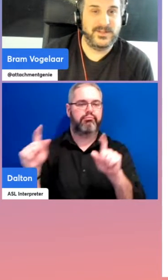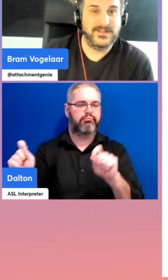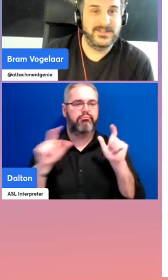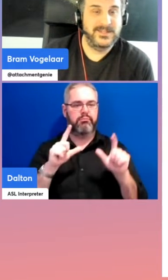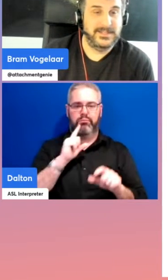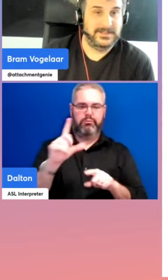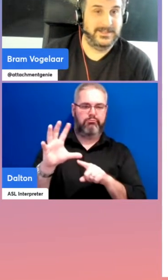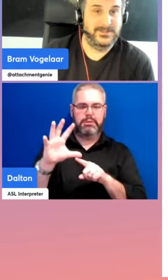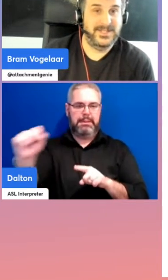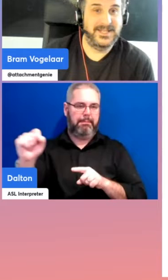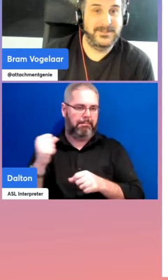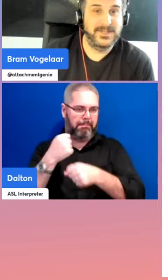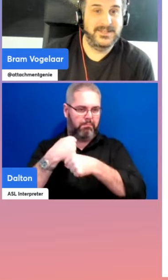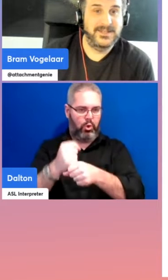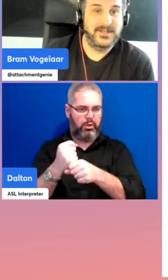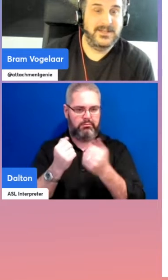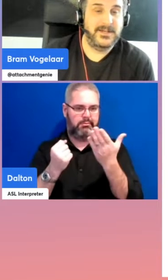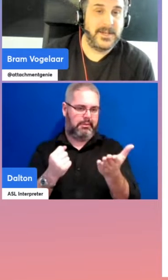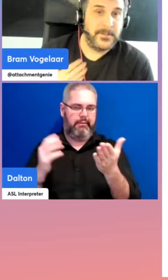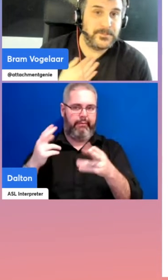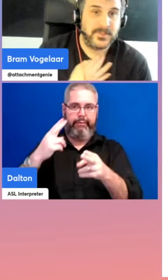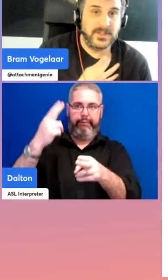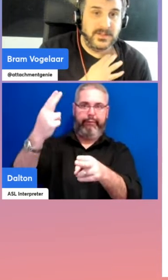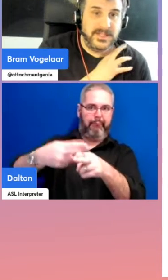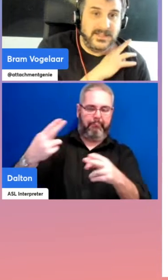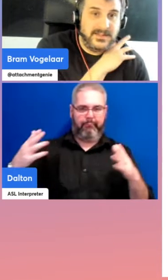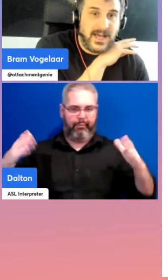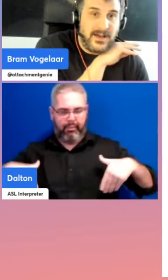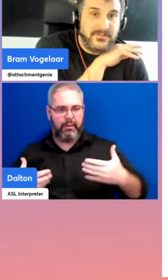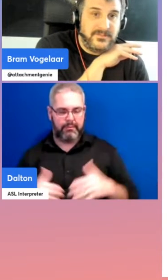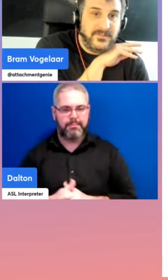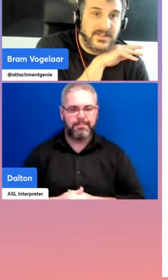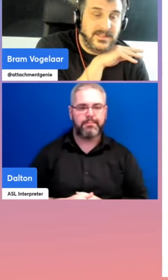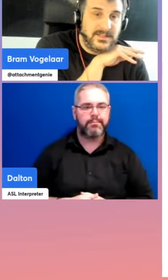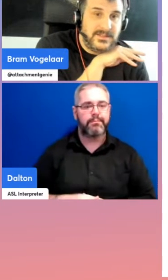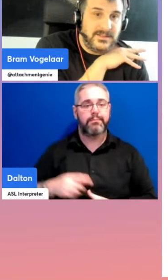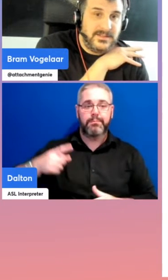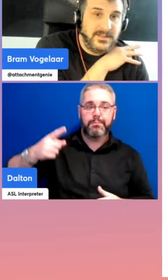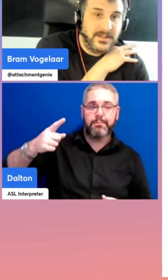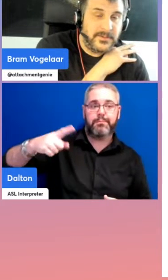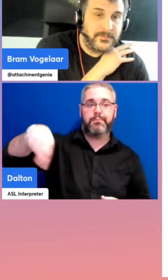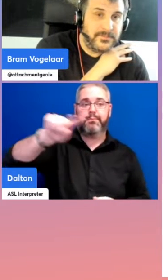awesome product yet to be named. You'll need to have,